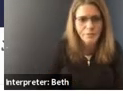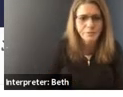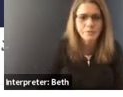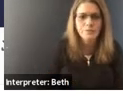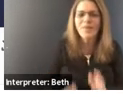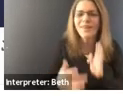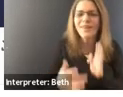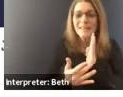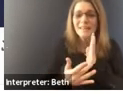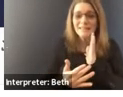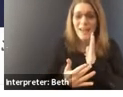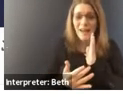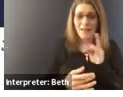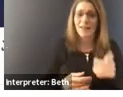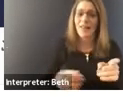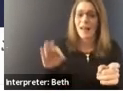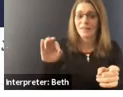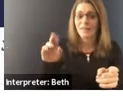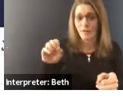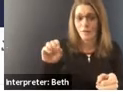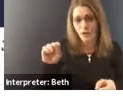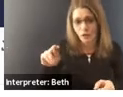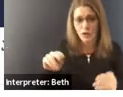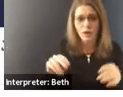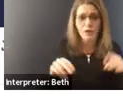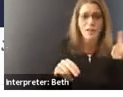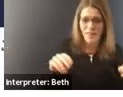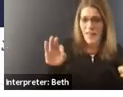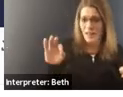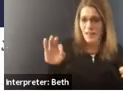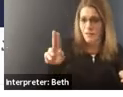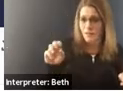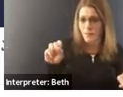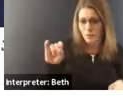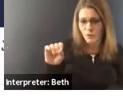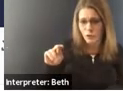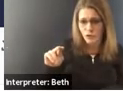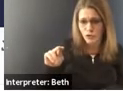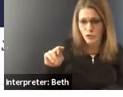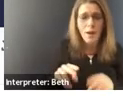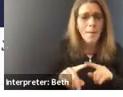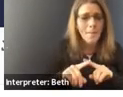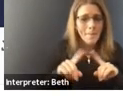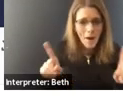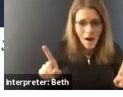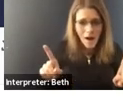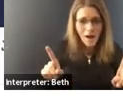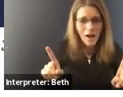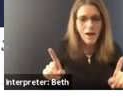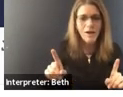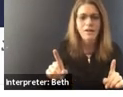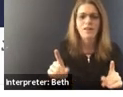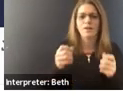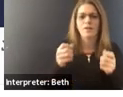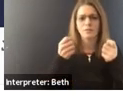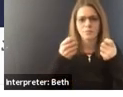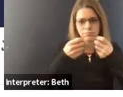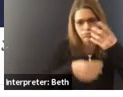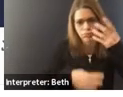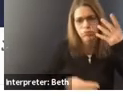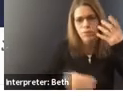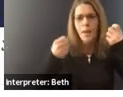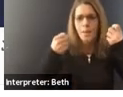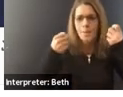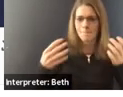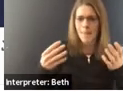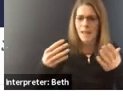Technically, this is a Fusion file and this is a Fusion file, but there are a lot of marker renderings with